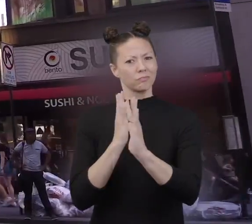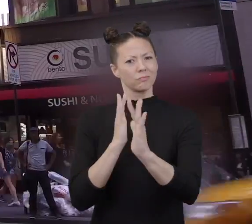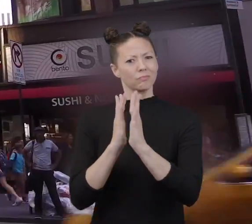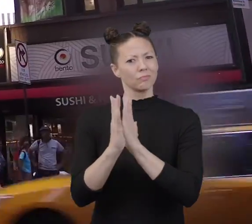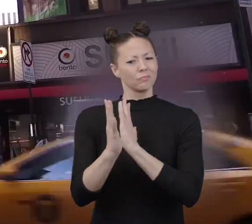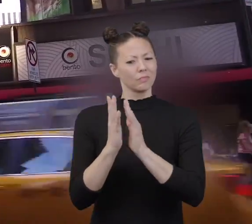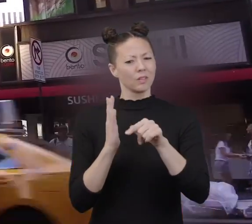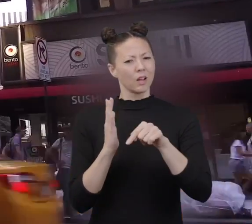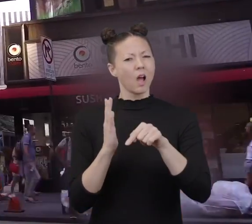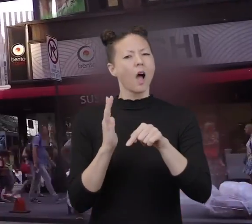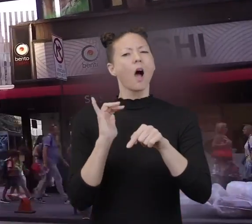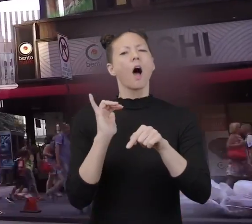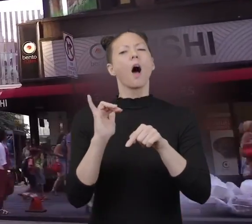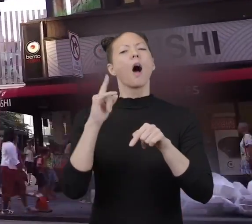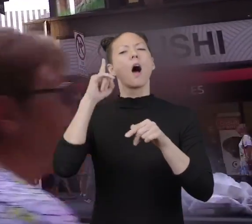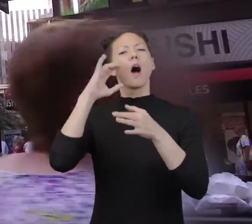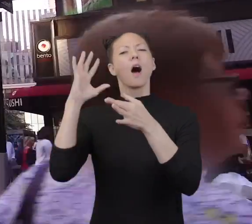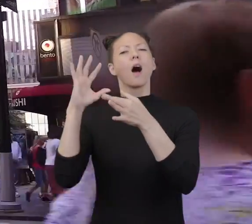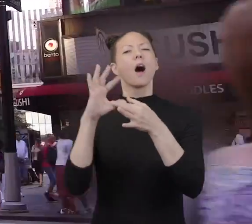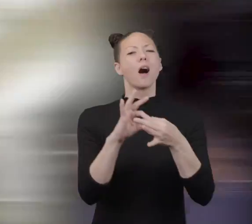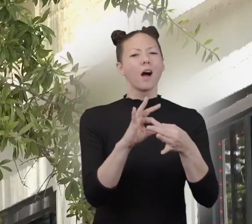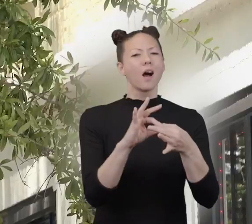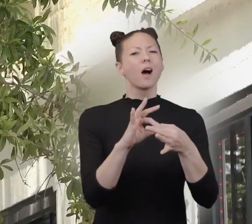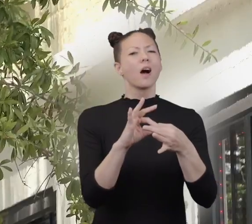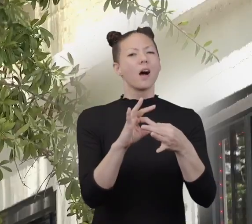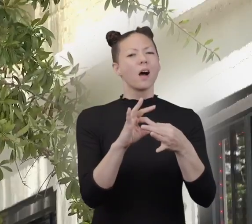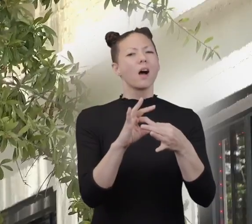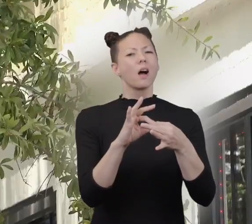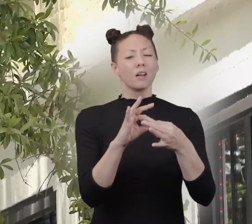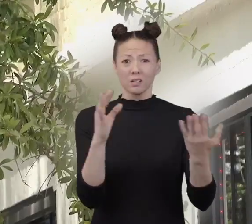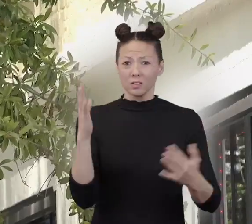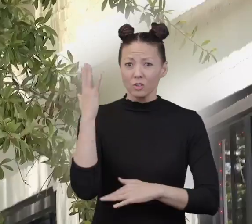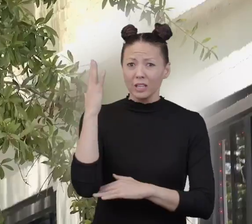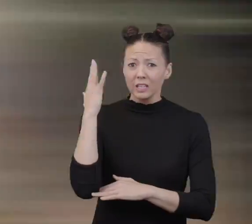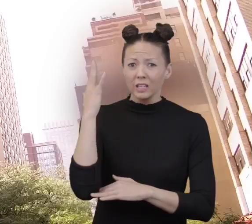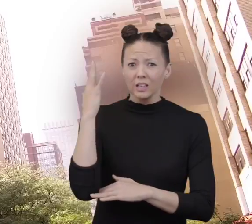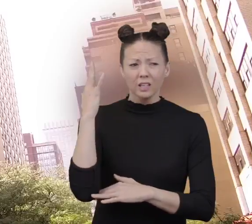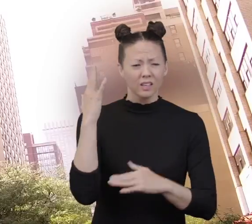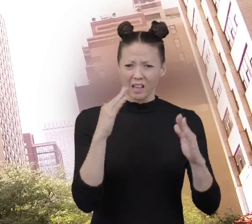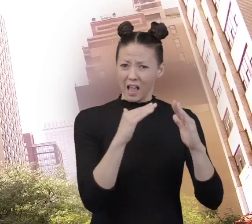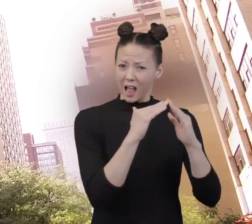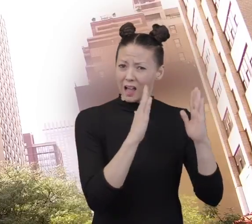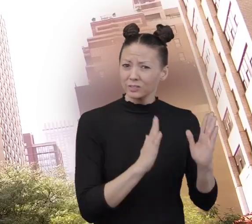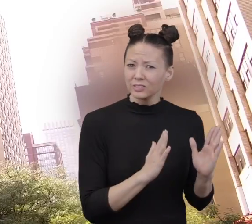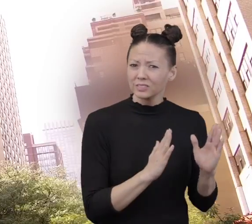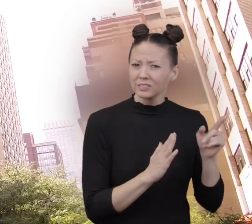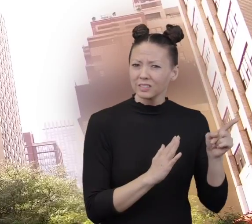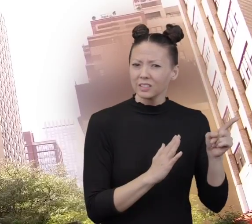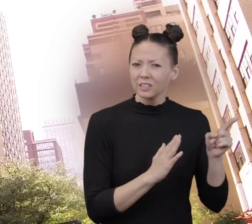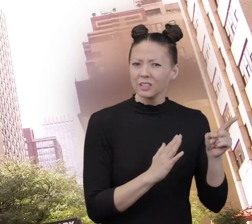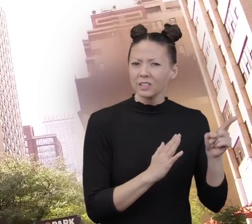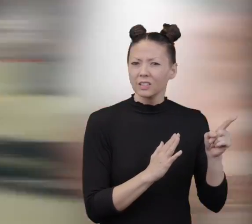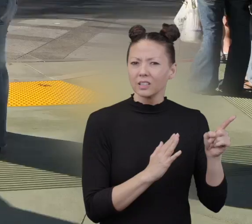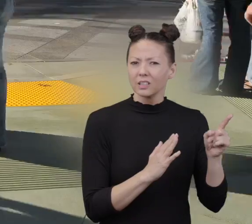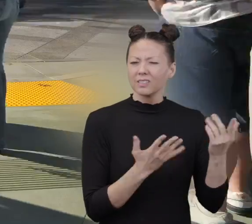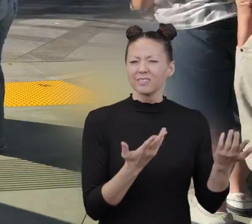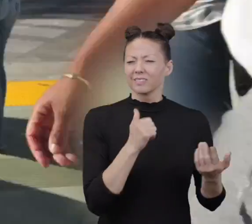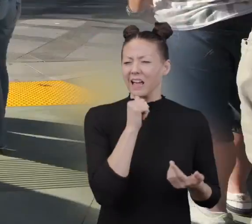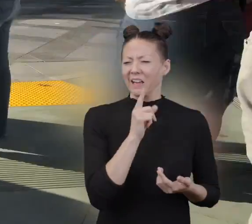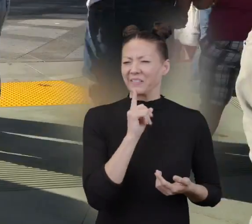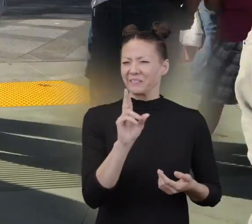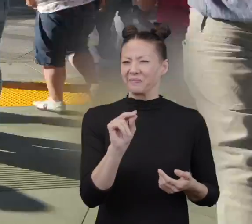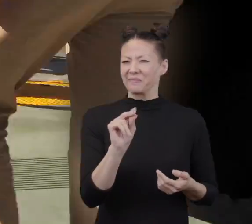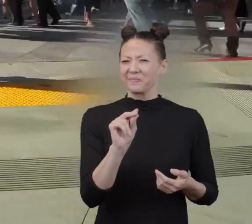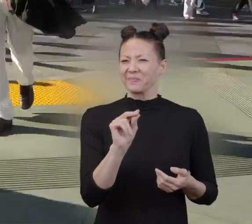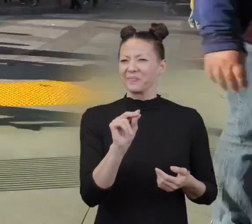or walk in a crosswalk? Does a tree? What about a house? Not really,